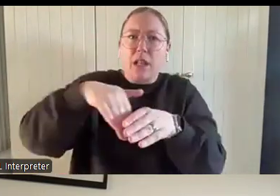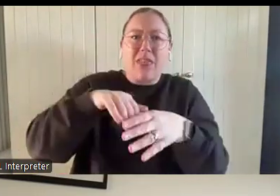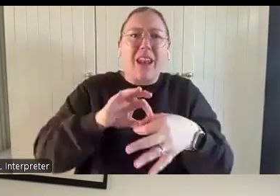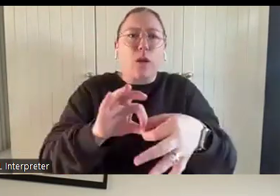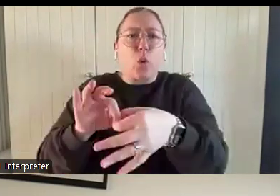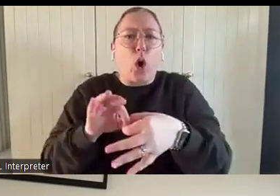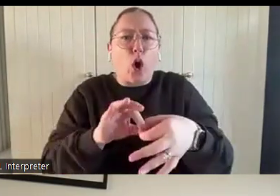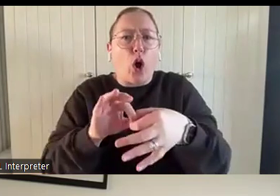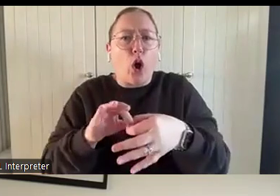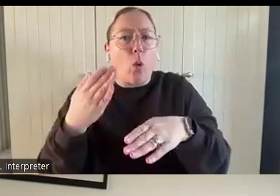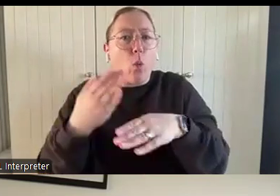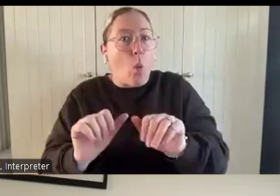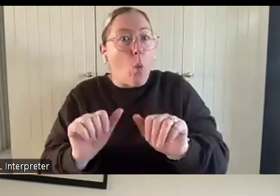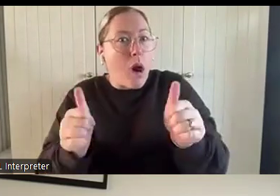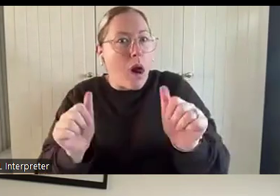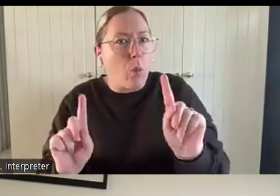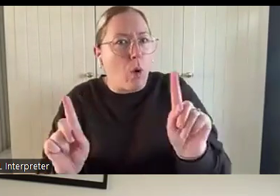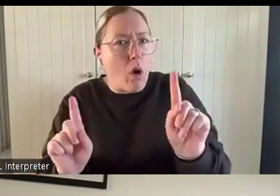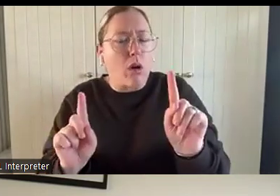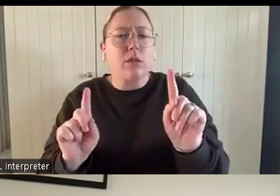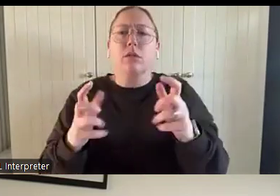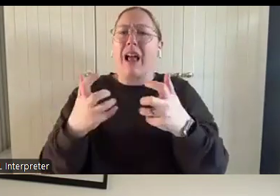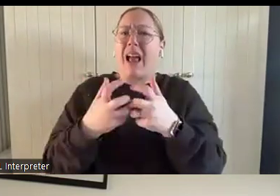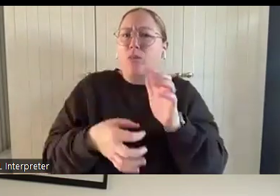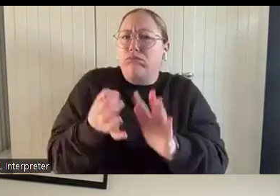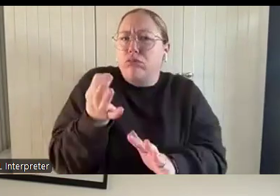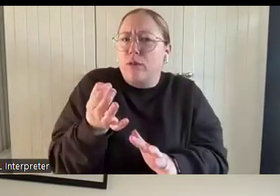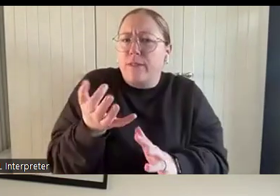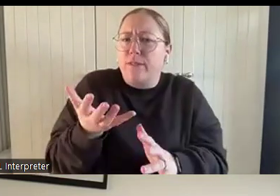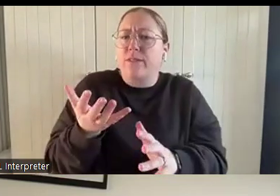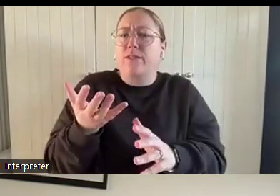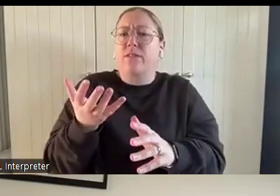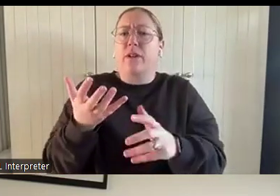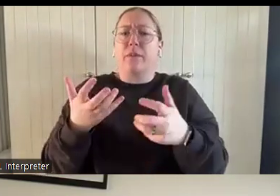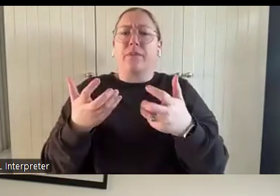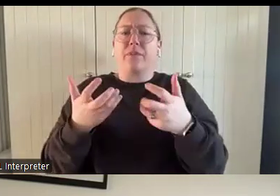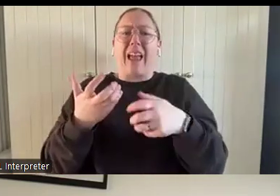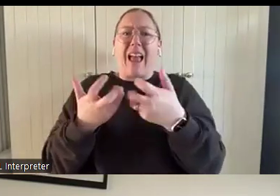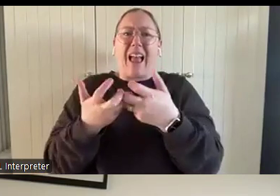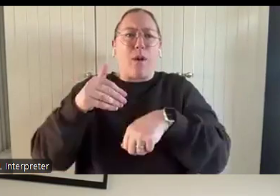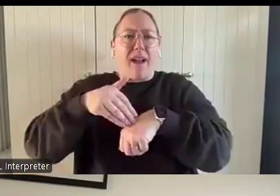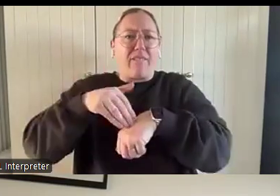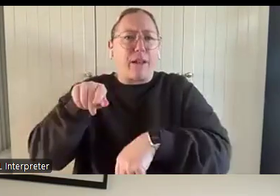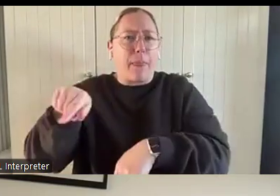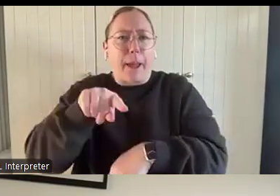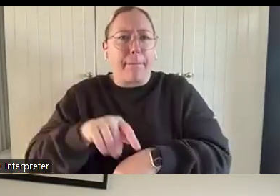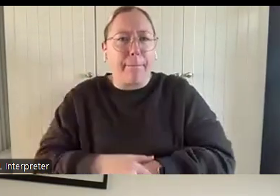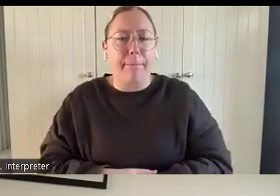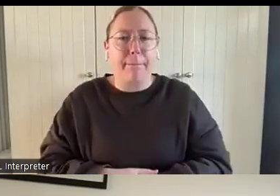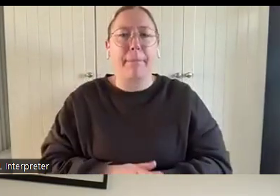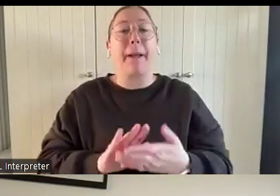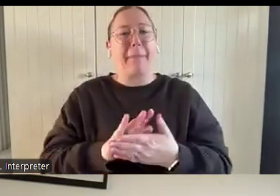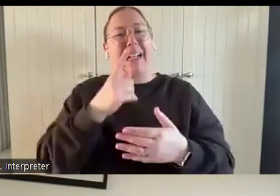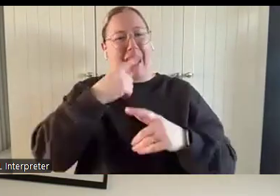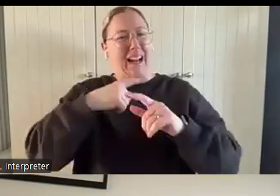improve, and how involvement has affected them. So we make sure we continue to work together in the most suitable and meaningful